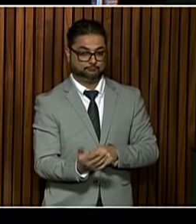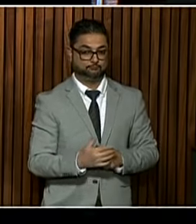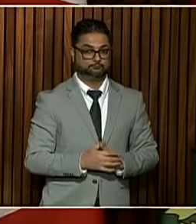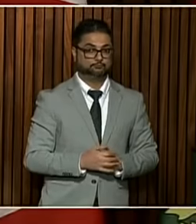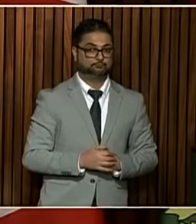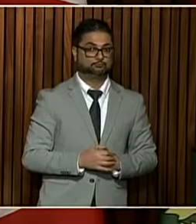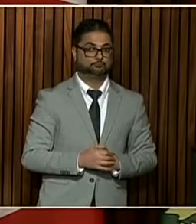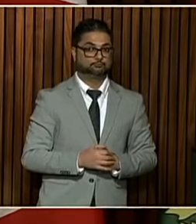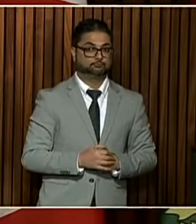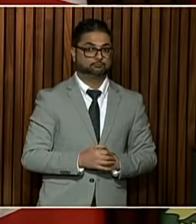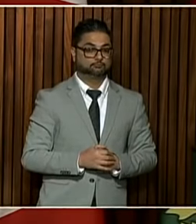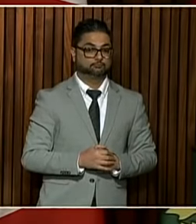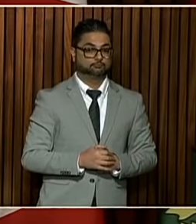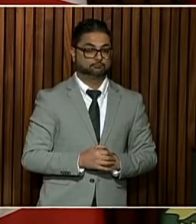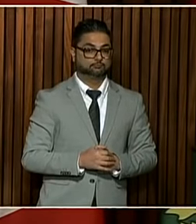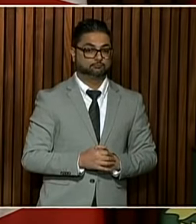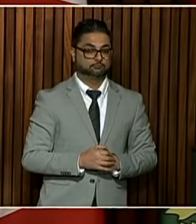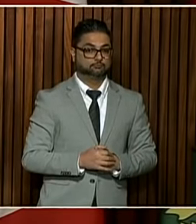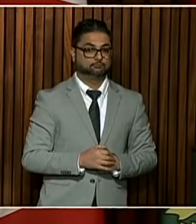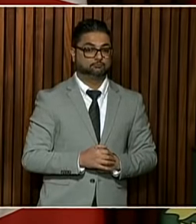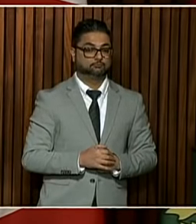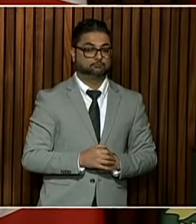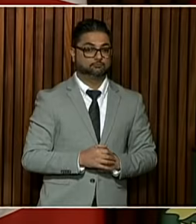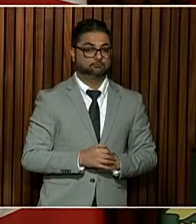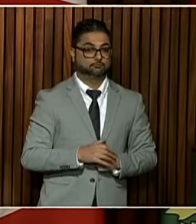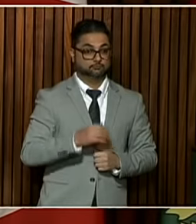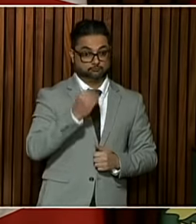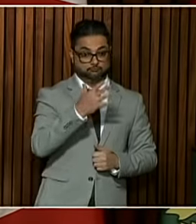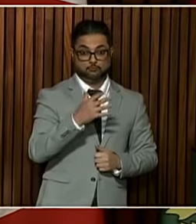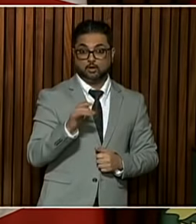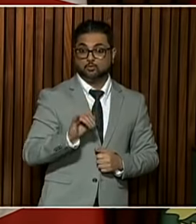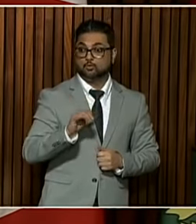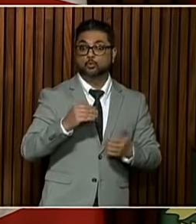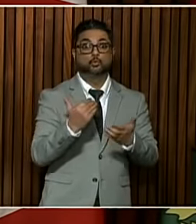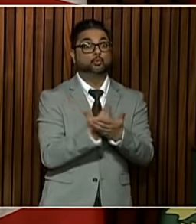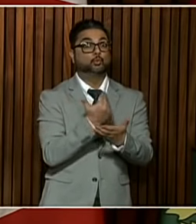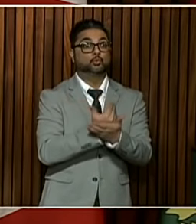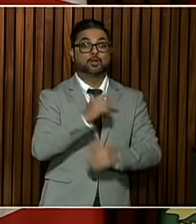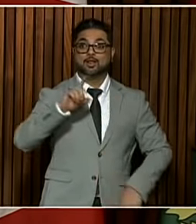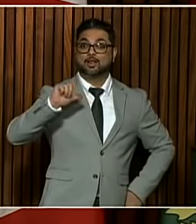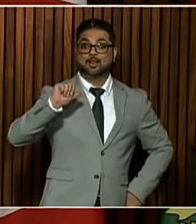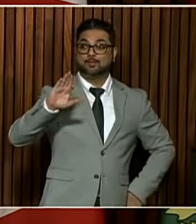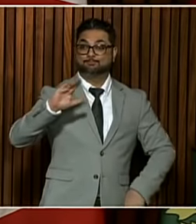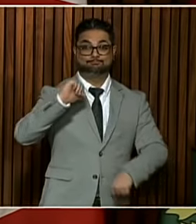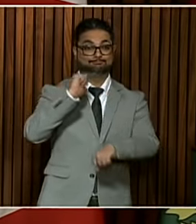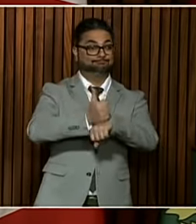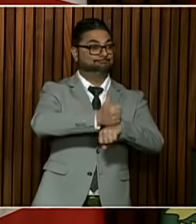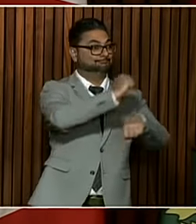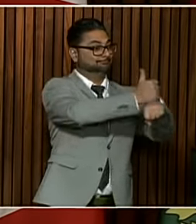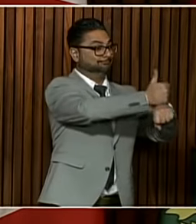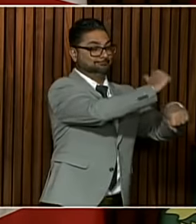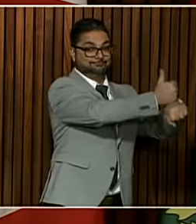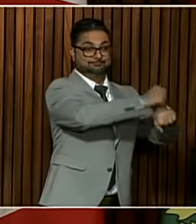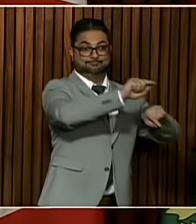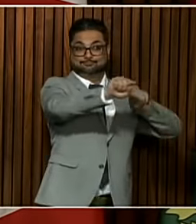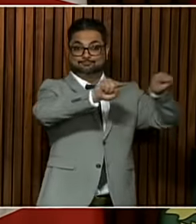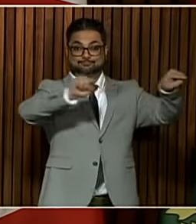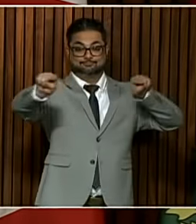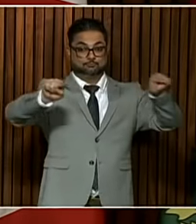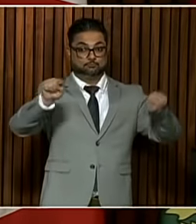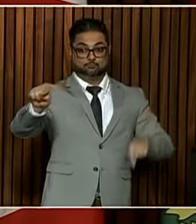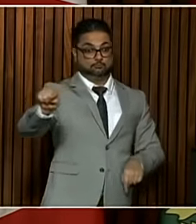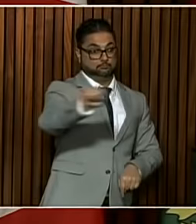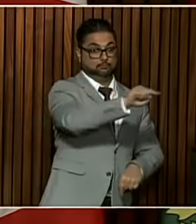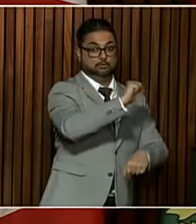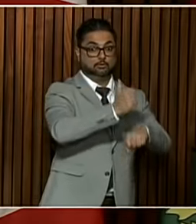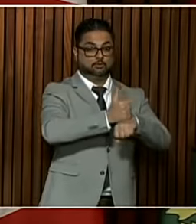go through testing to ensure that their tests are valid. So the first 500 or so tests that each lab